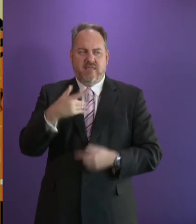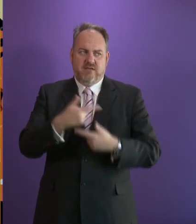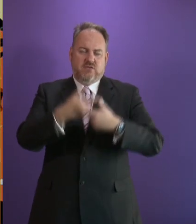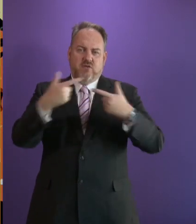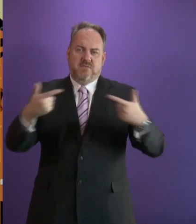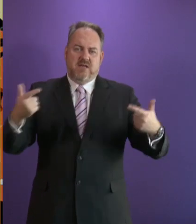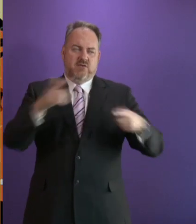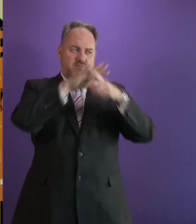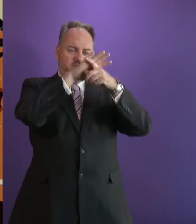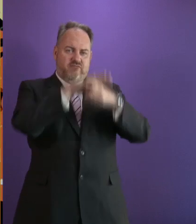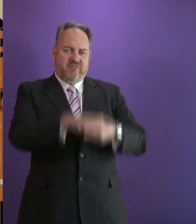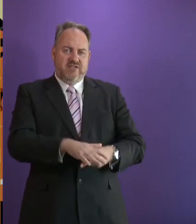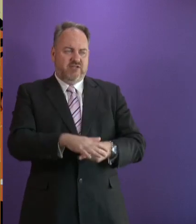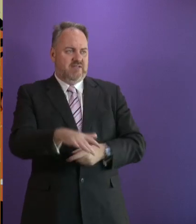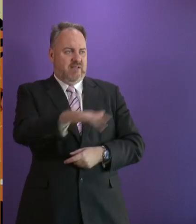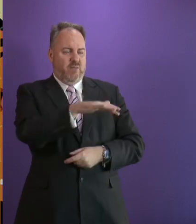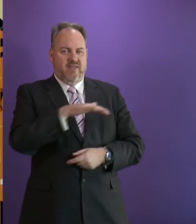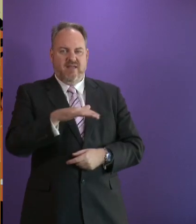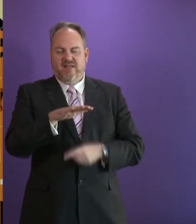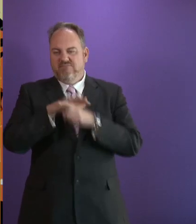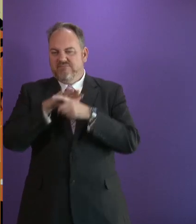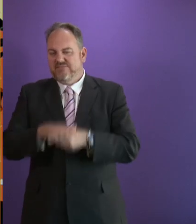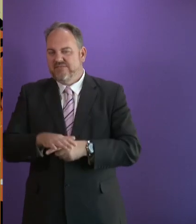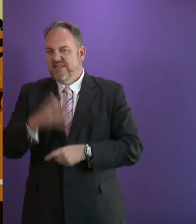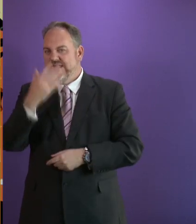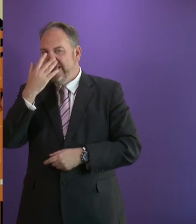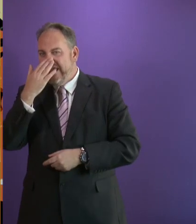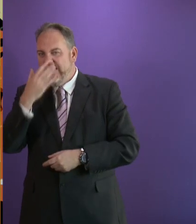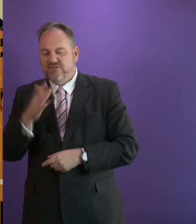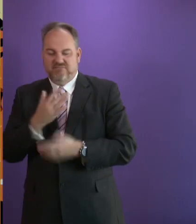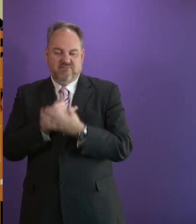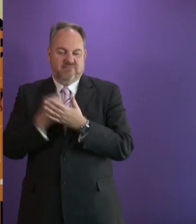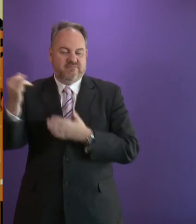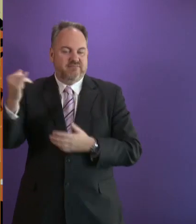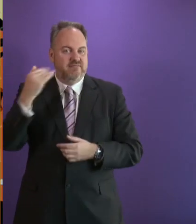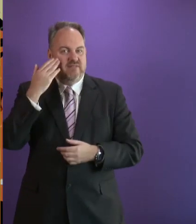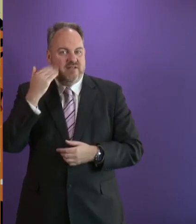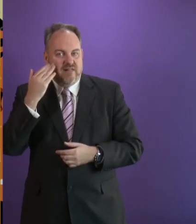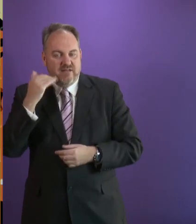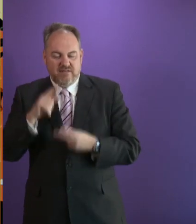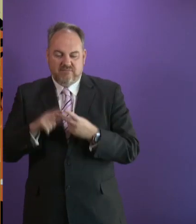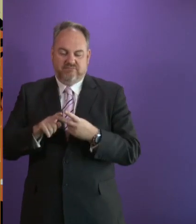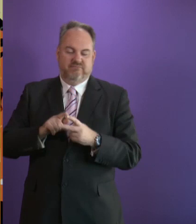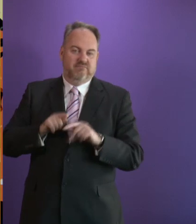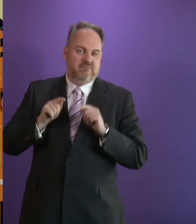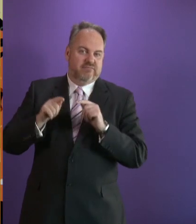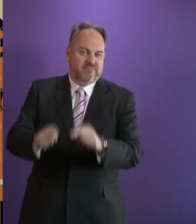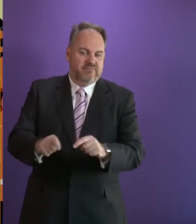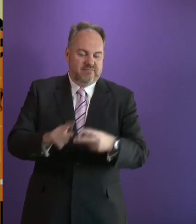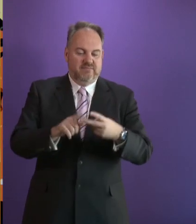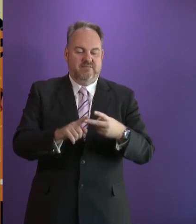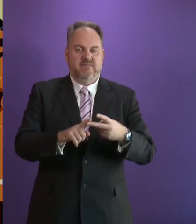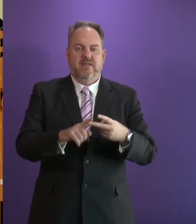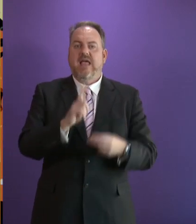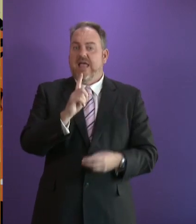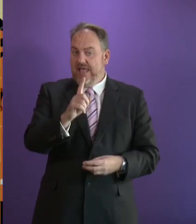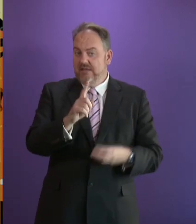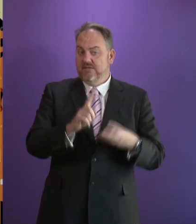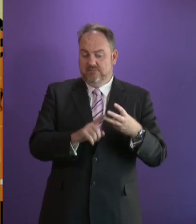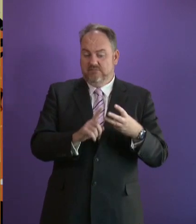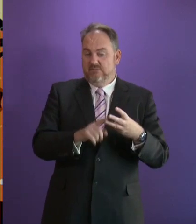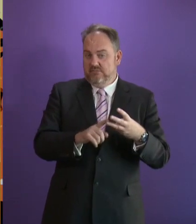that exists. She talks about ageism, xenophobia and bigotry. And also, on much more